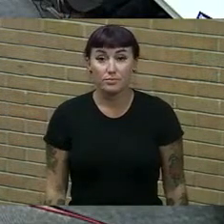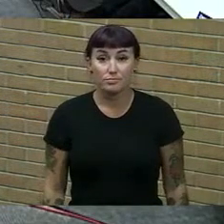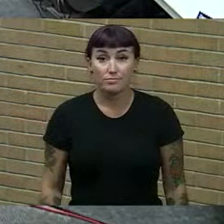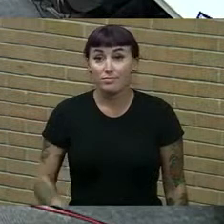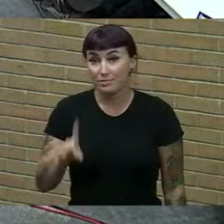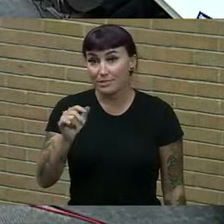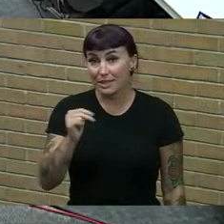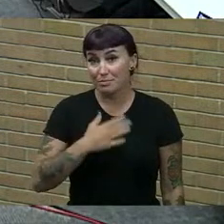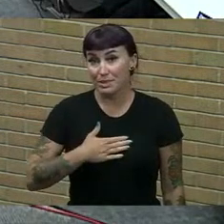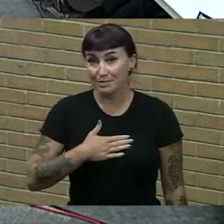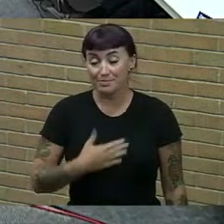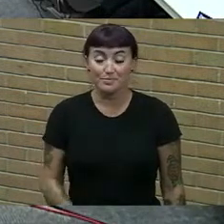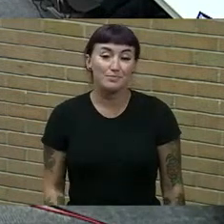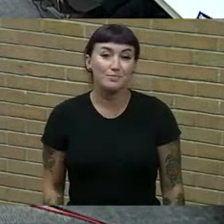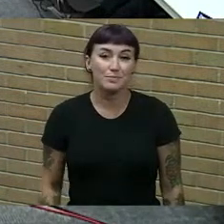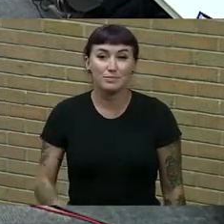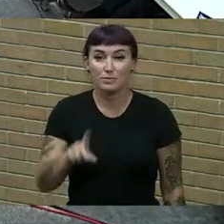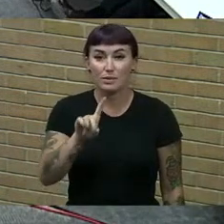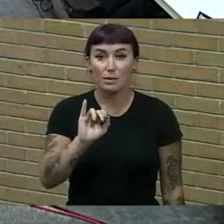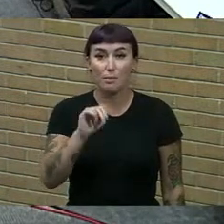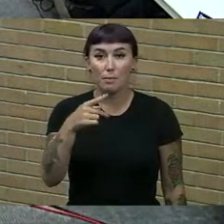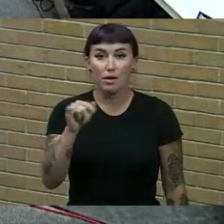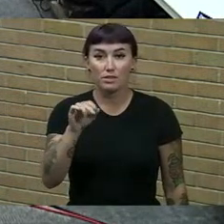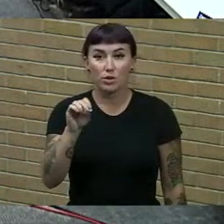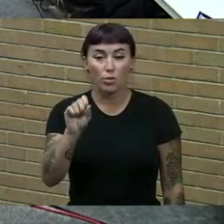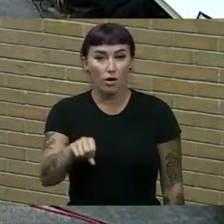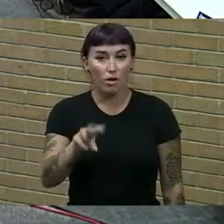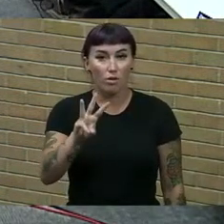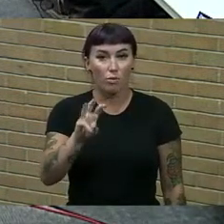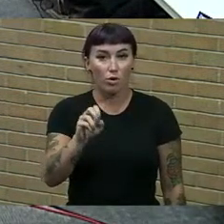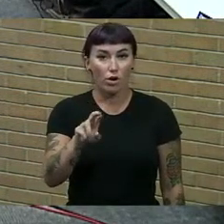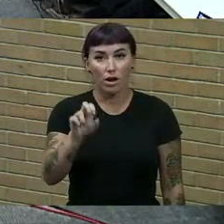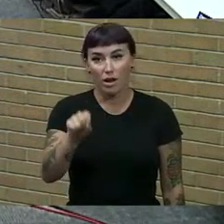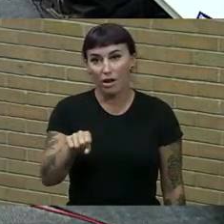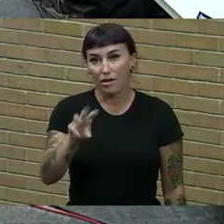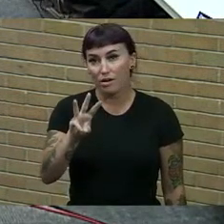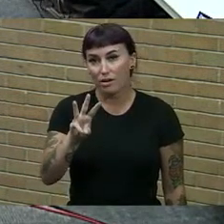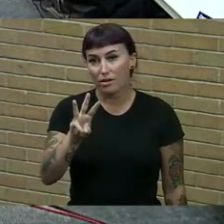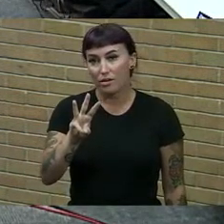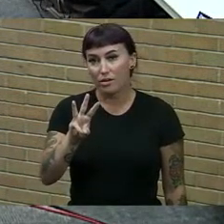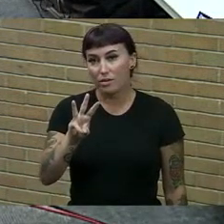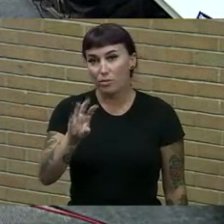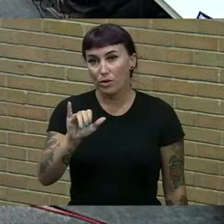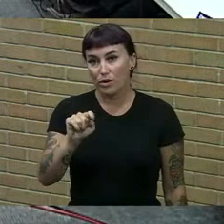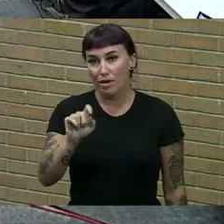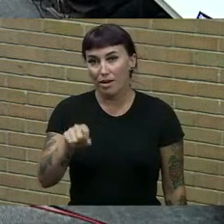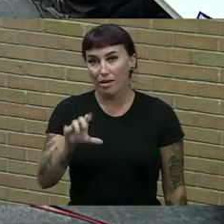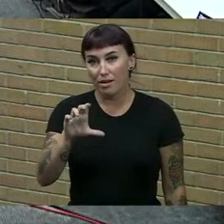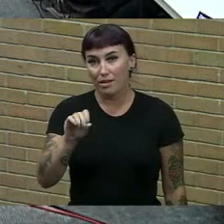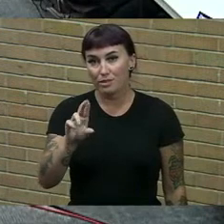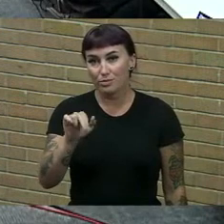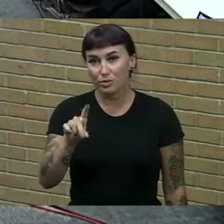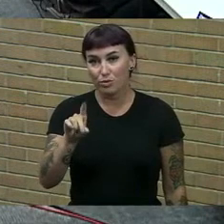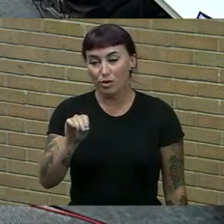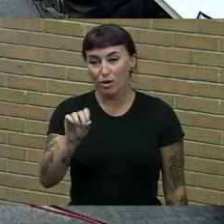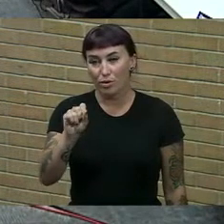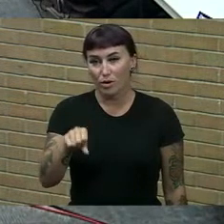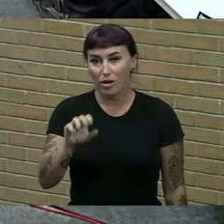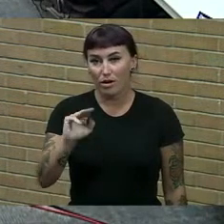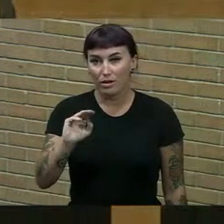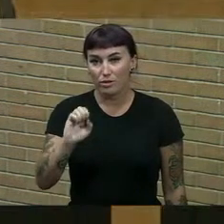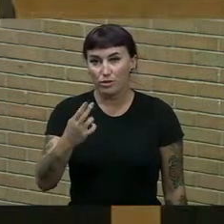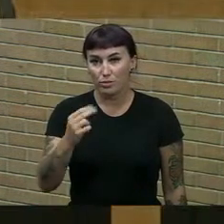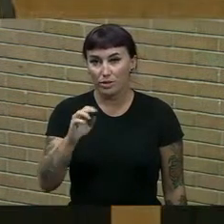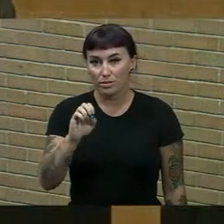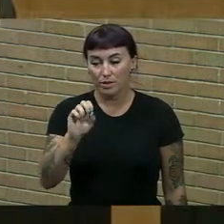Hearing none, Dan, please call the roll. Councilmember DeFazio? Aye. Councilmember Werner? Aye. Councilmember Wilt? Aye. Councilmember Corrado?